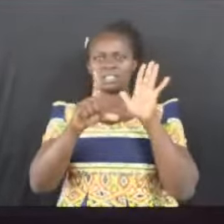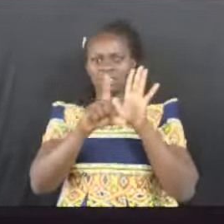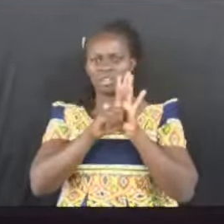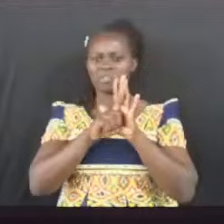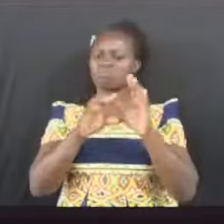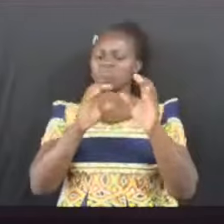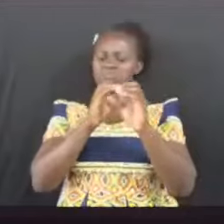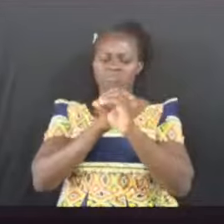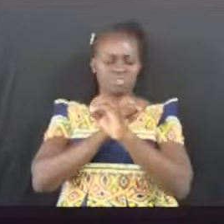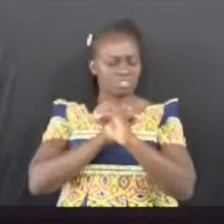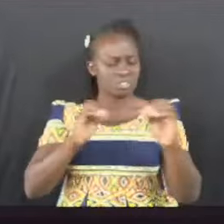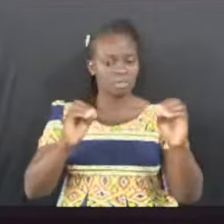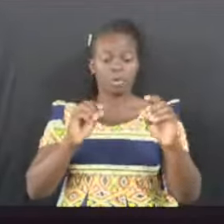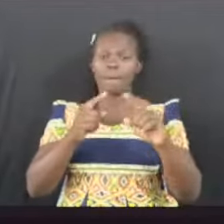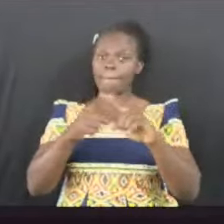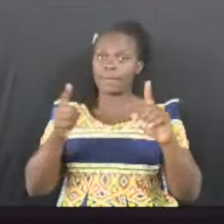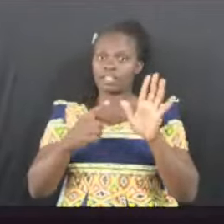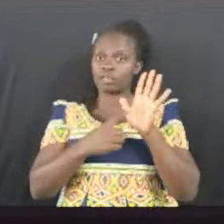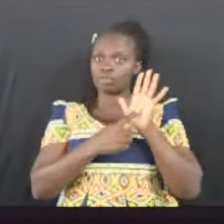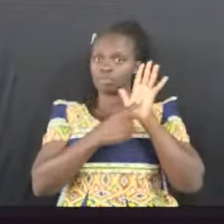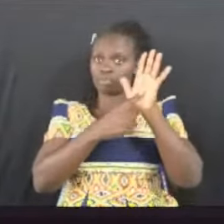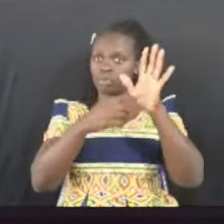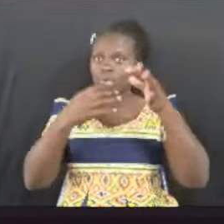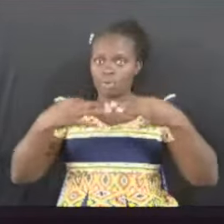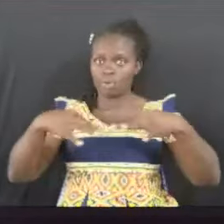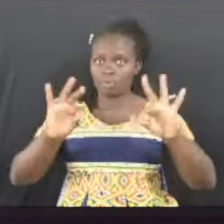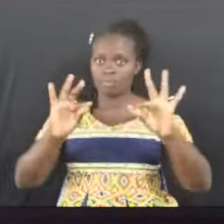our freedom, actually.